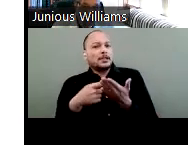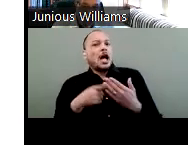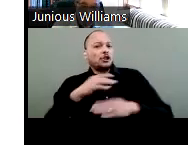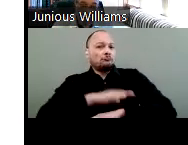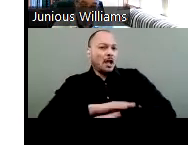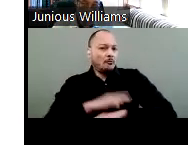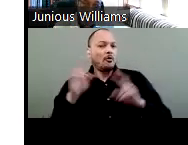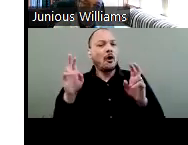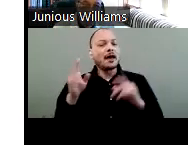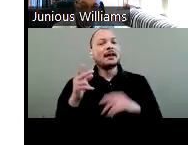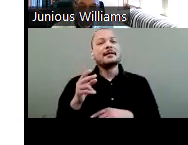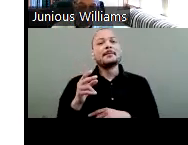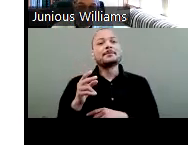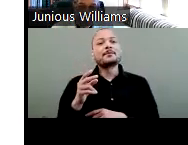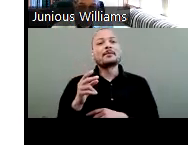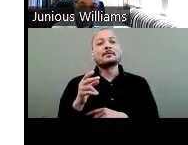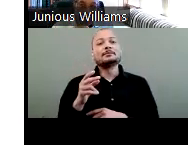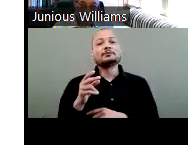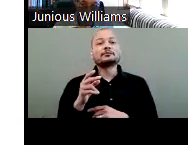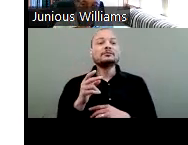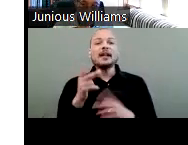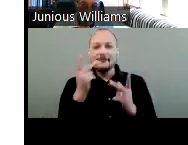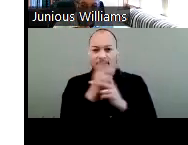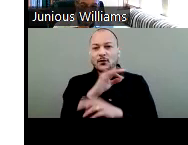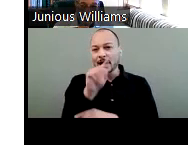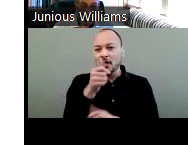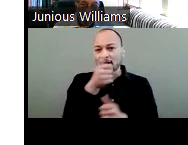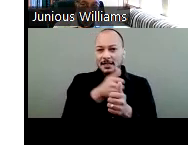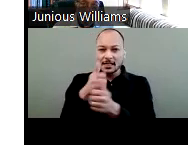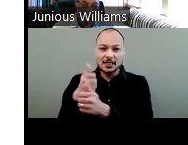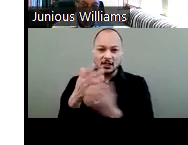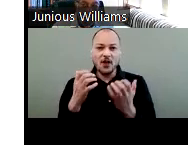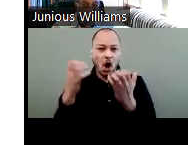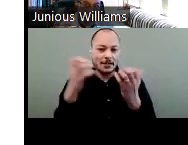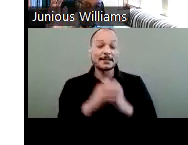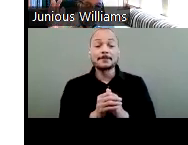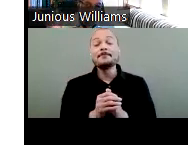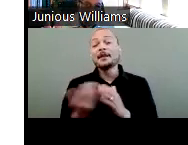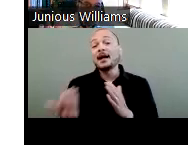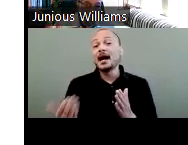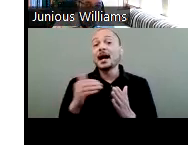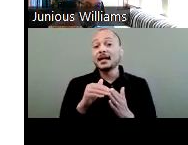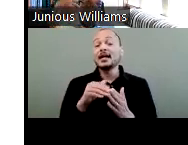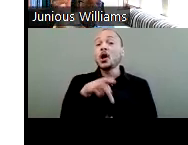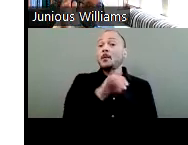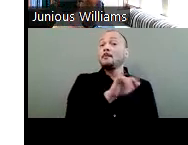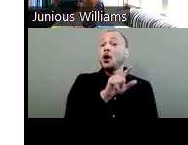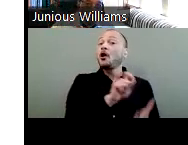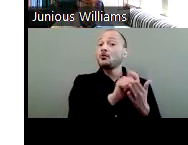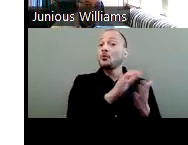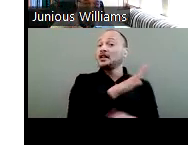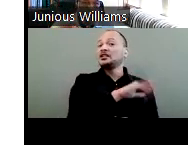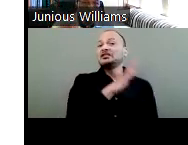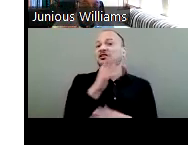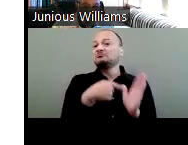through each of these audiences. Next slide. And again, Paul's just flagging